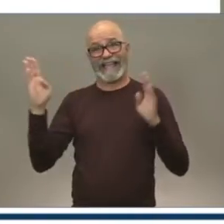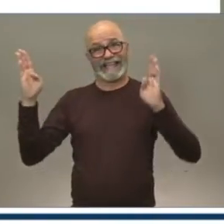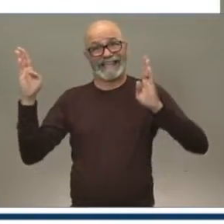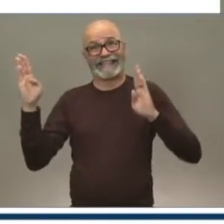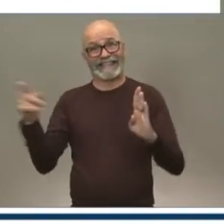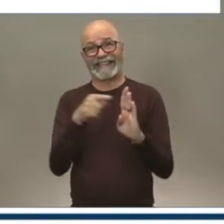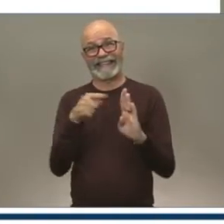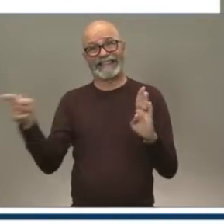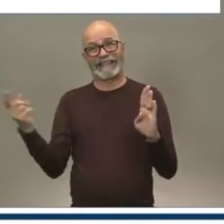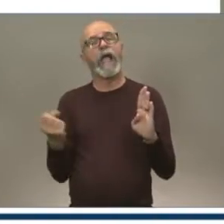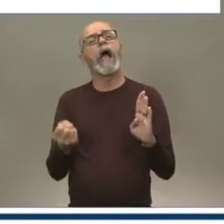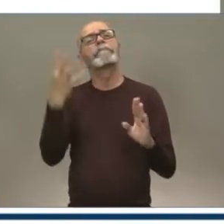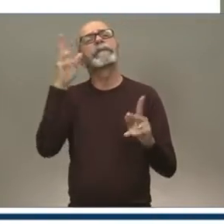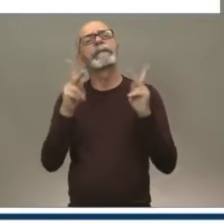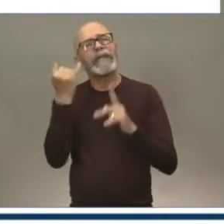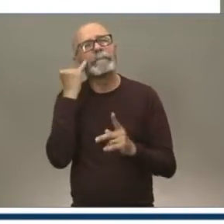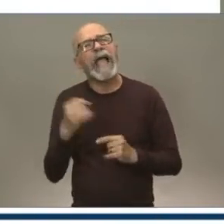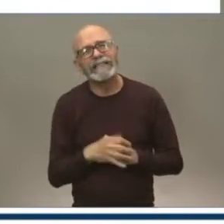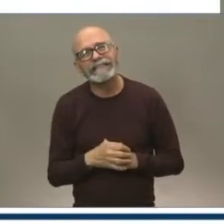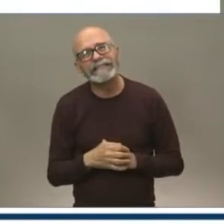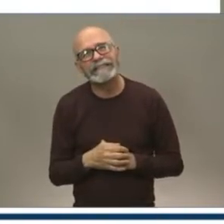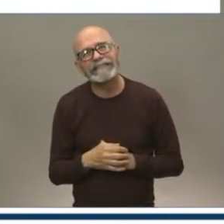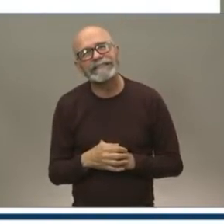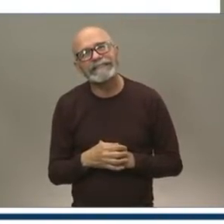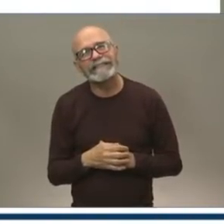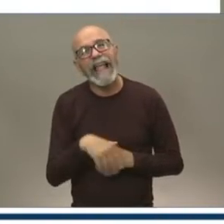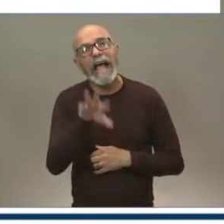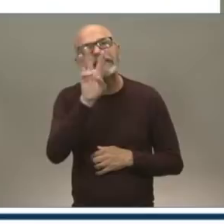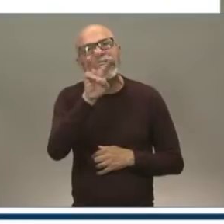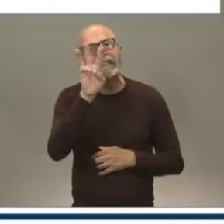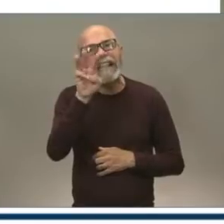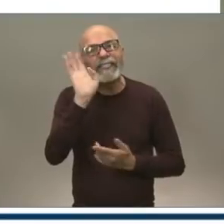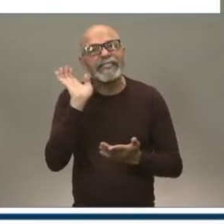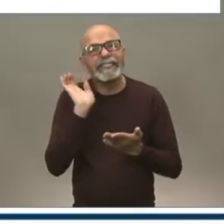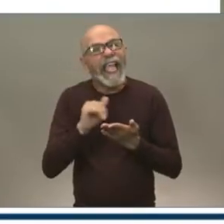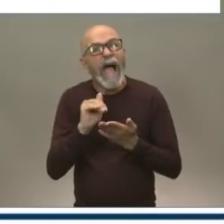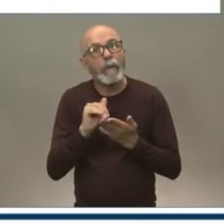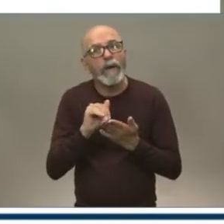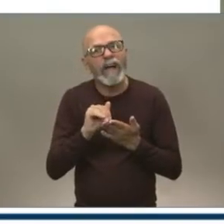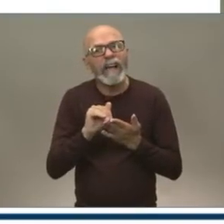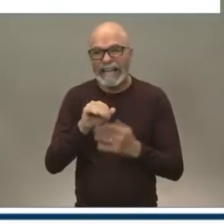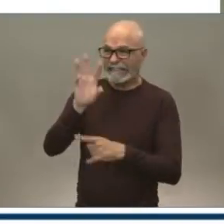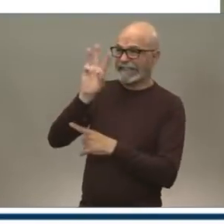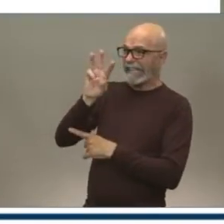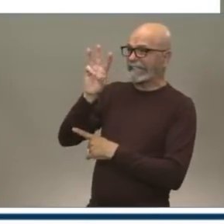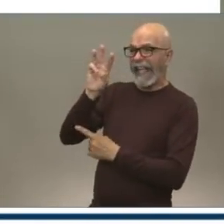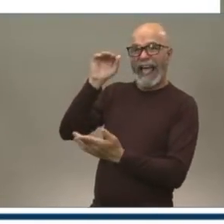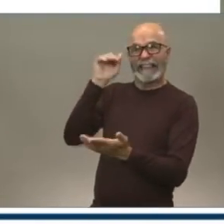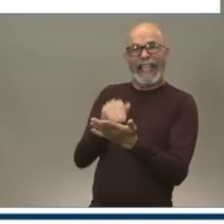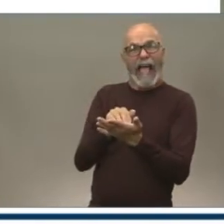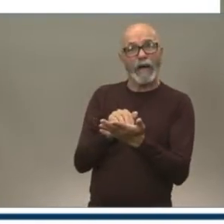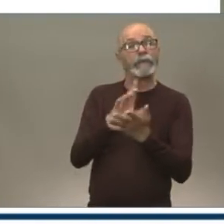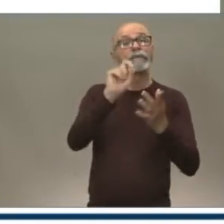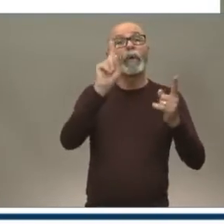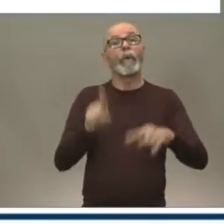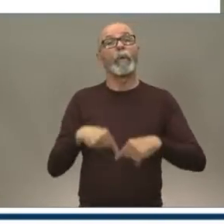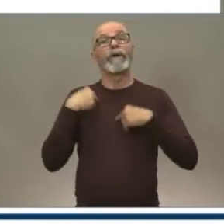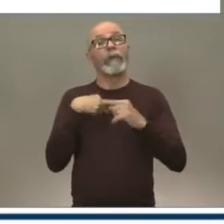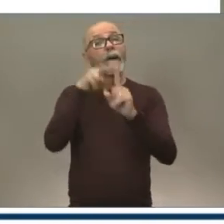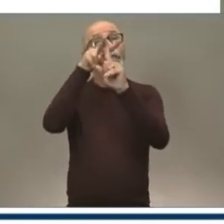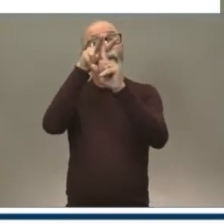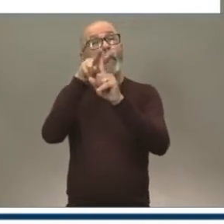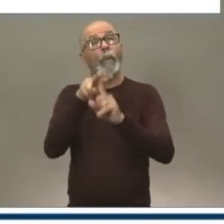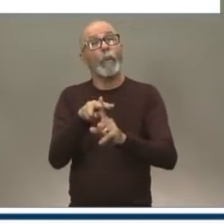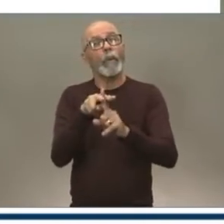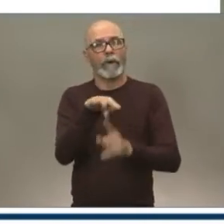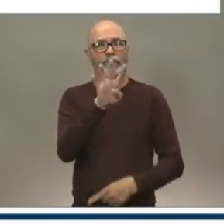66,000 people in that cohort. 44,000 appointments from that age cohort have been booked. That many of them will be the next week